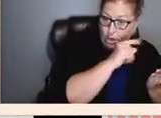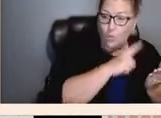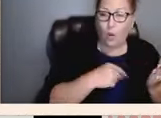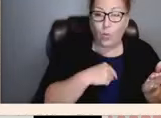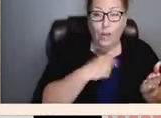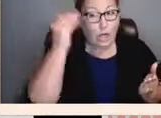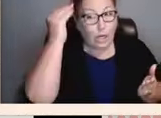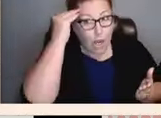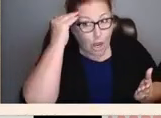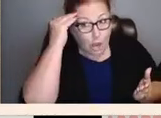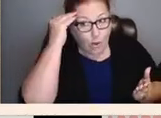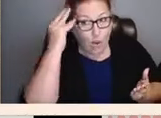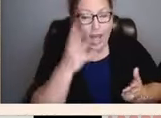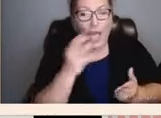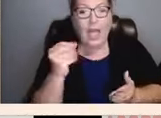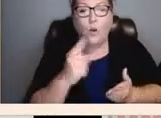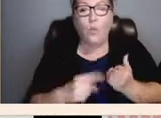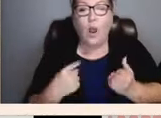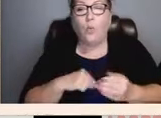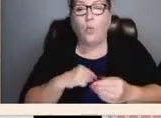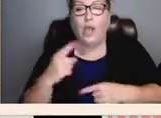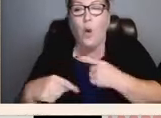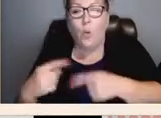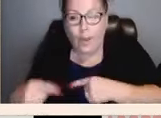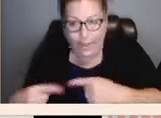what we're going.